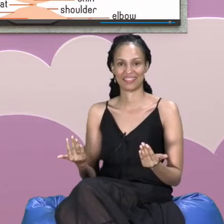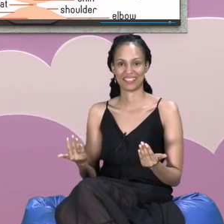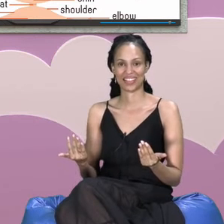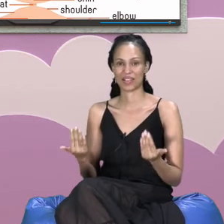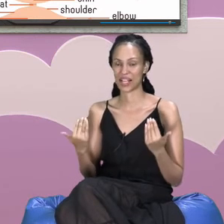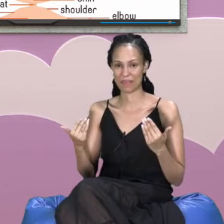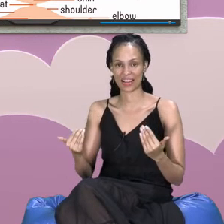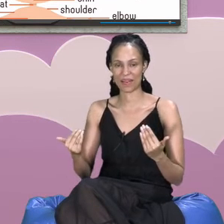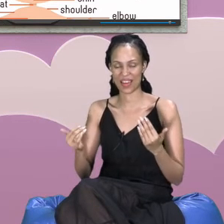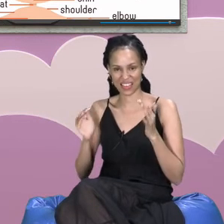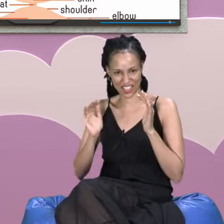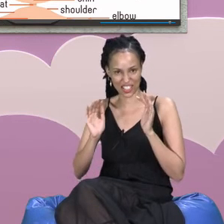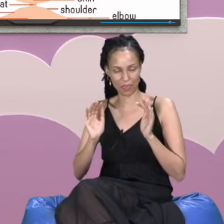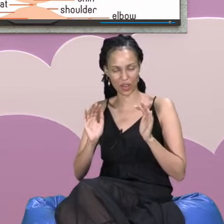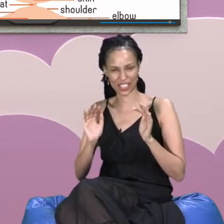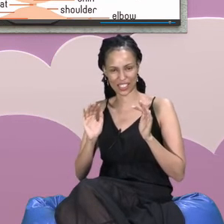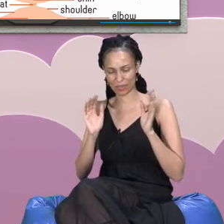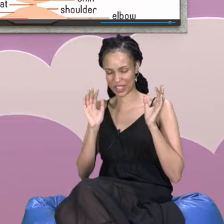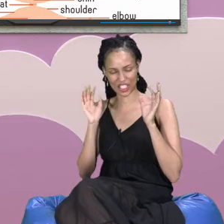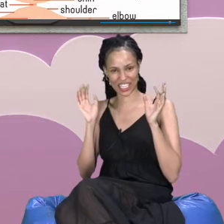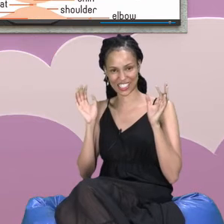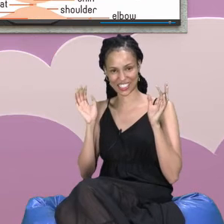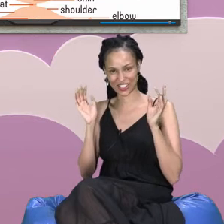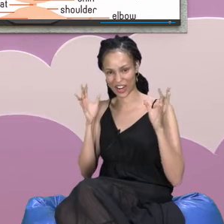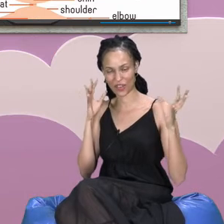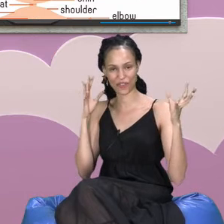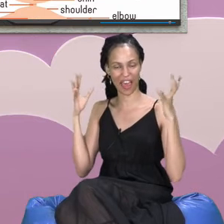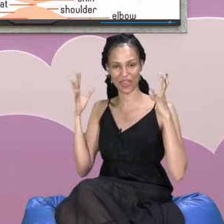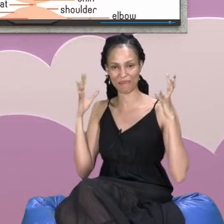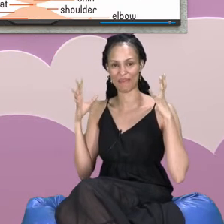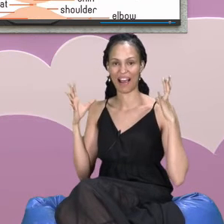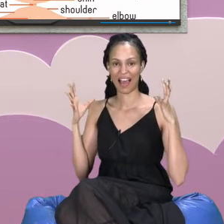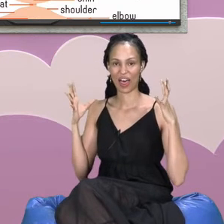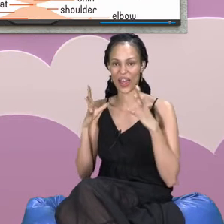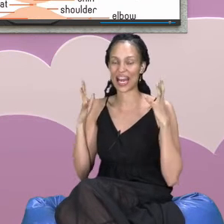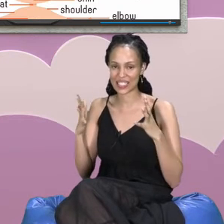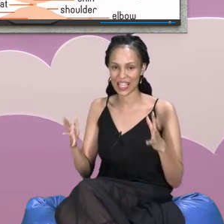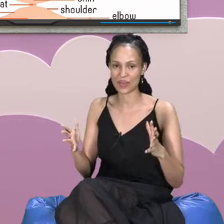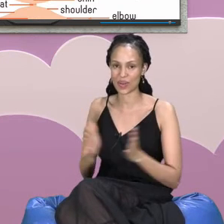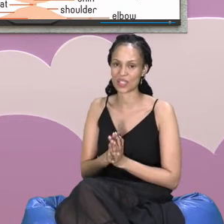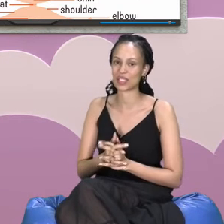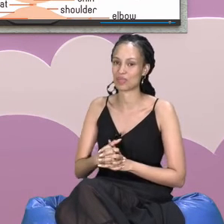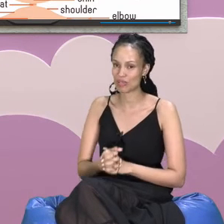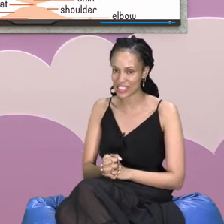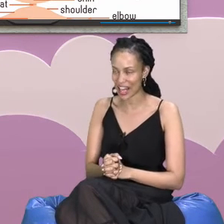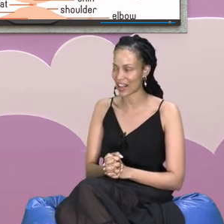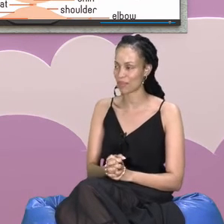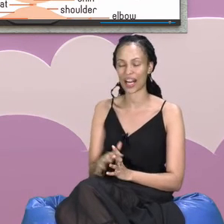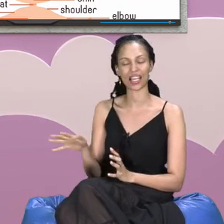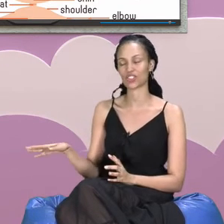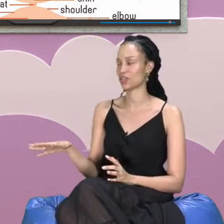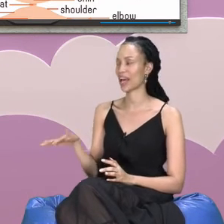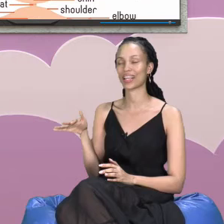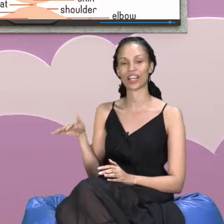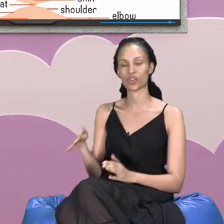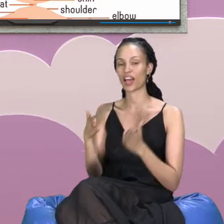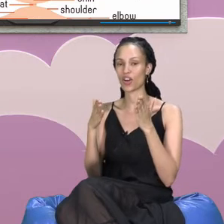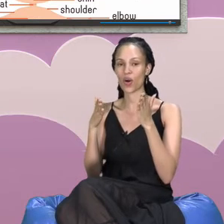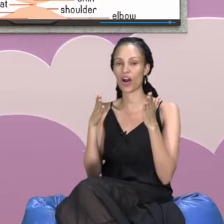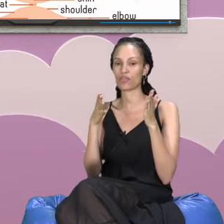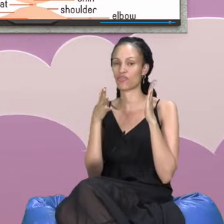sorry. My goodness, Zoe, you are hyper. It's those fudge that Grandma Luciana gave you. I think it